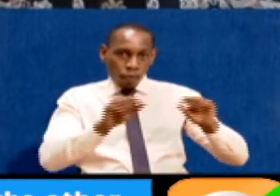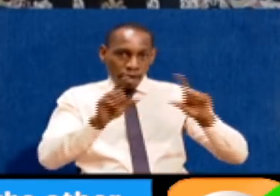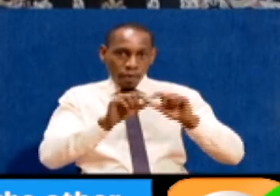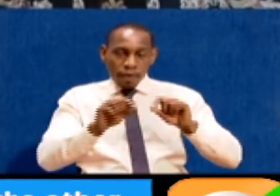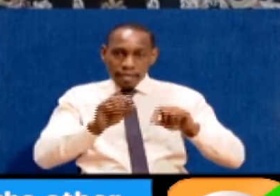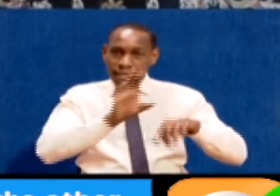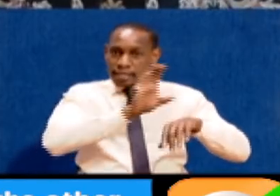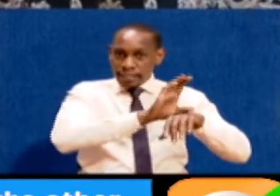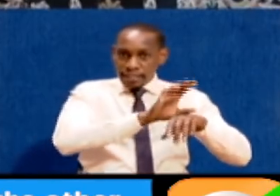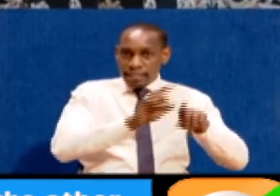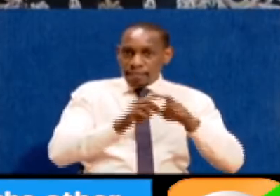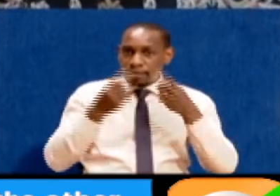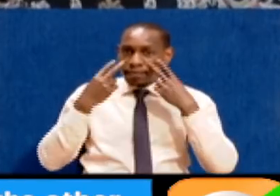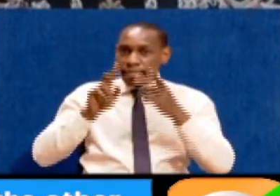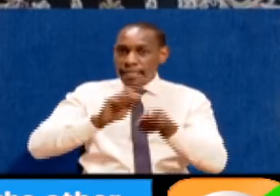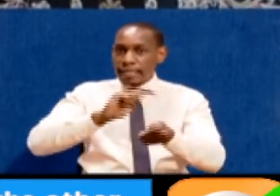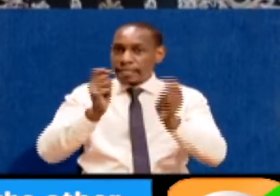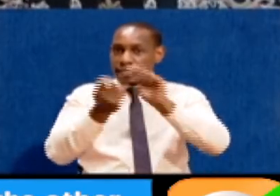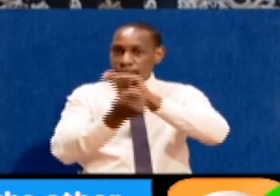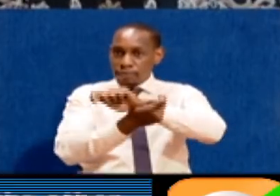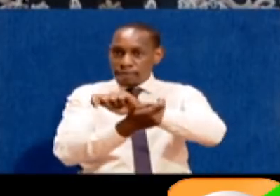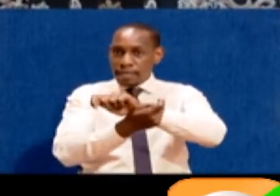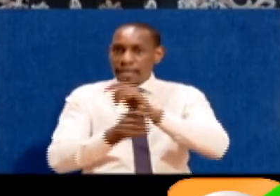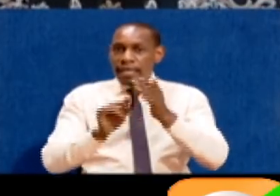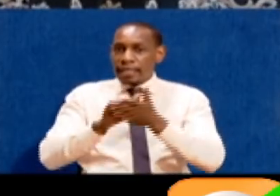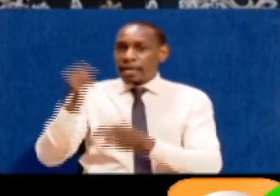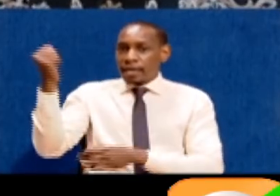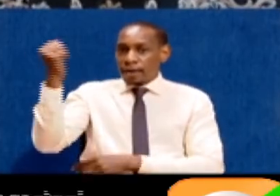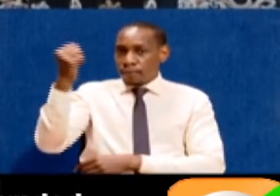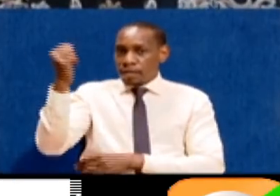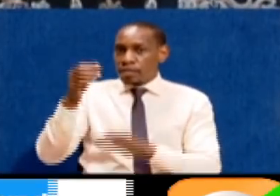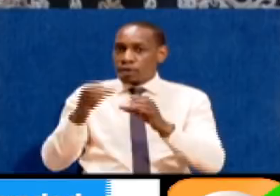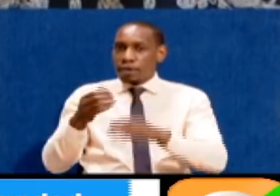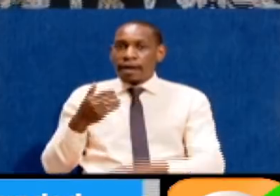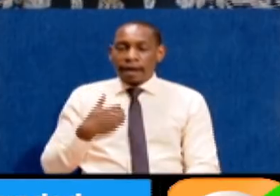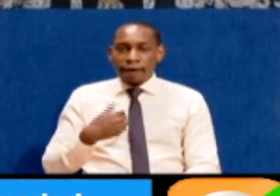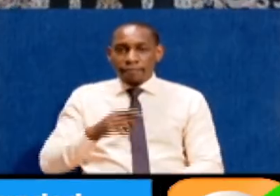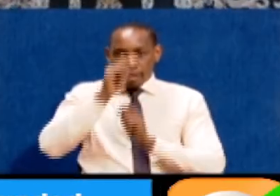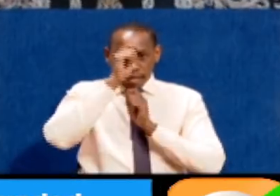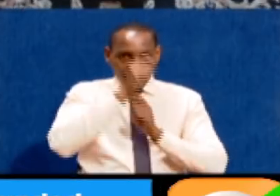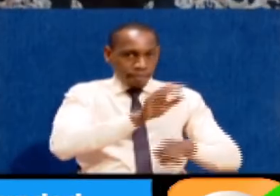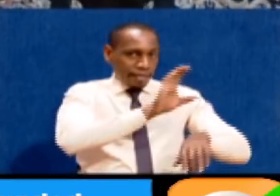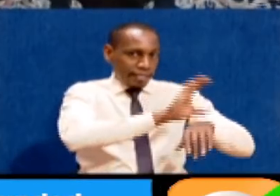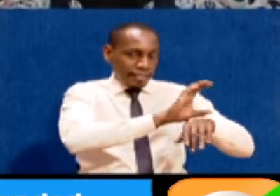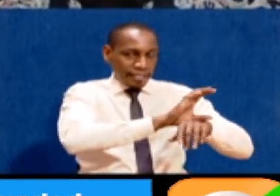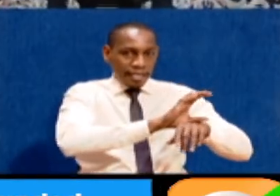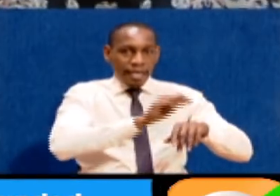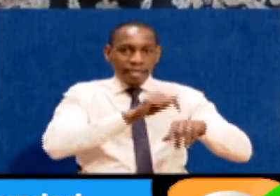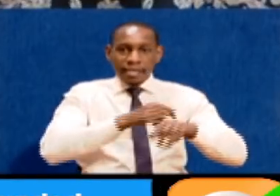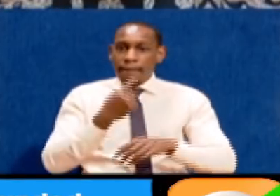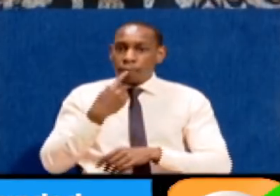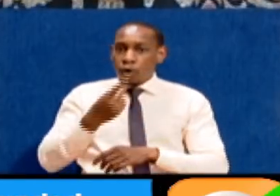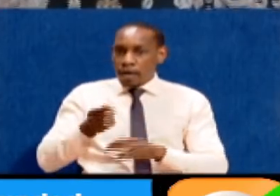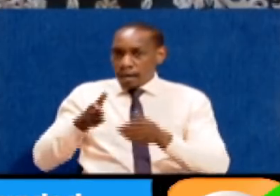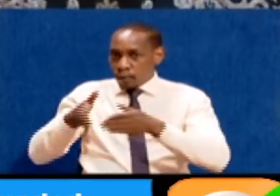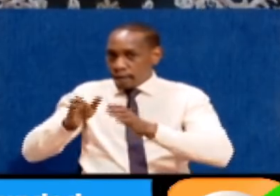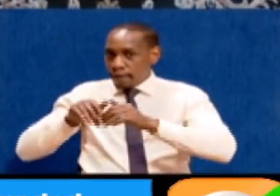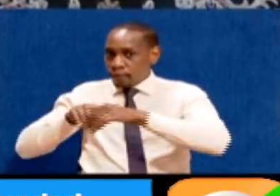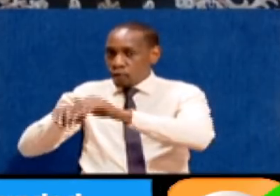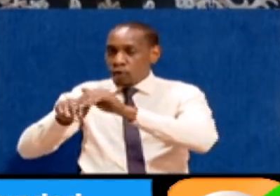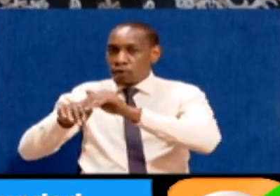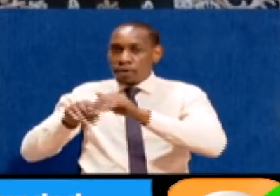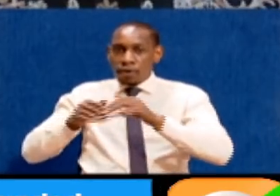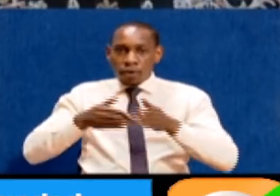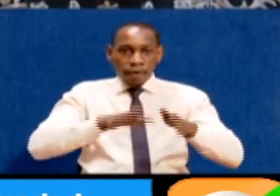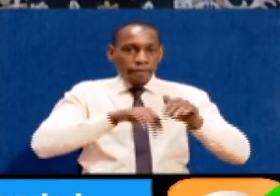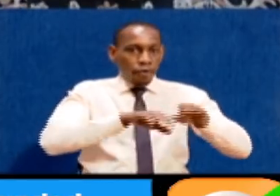the pulpit? Do you notice a transformation? Does the political class have such respect for the church that when they are told go this way or don't go this